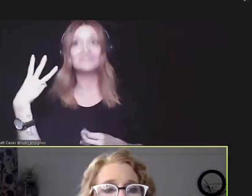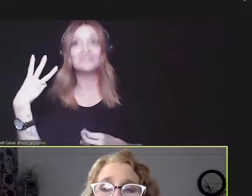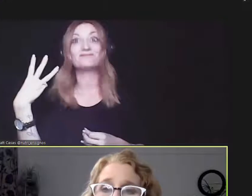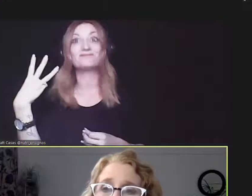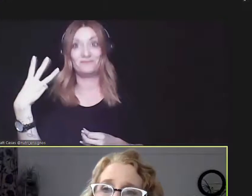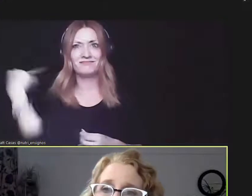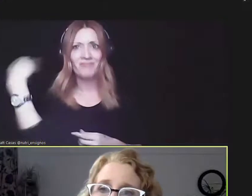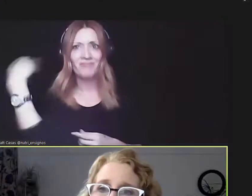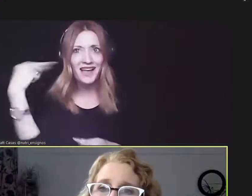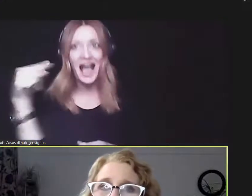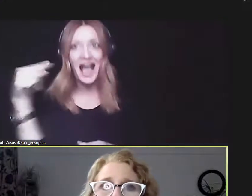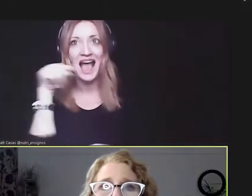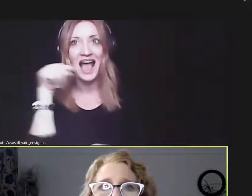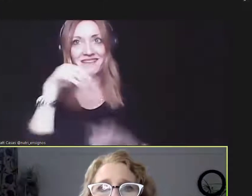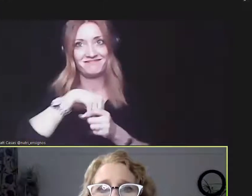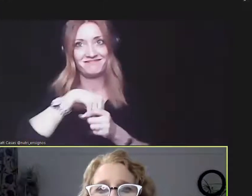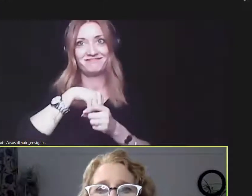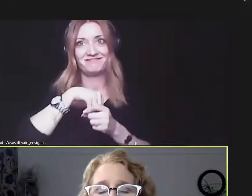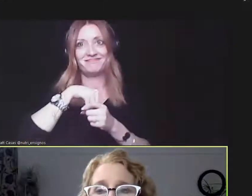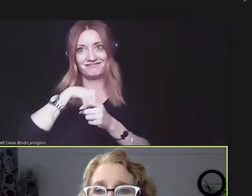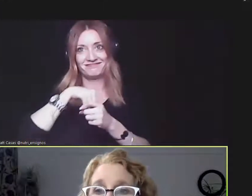well, but it also